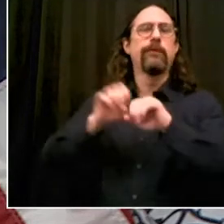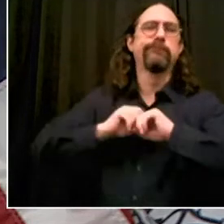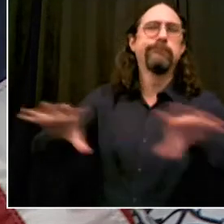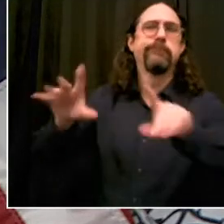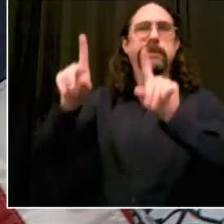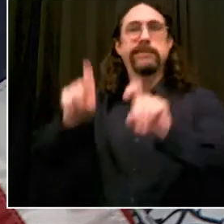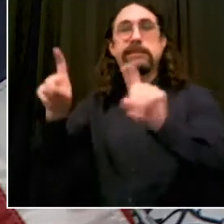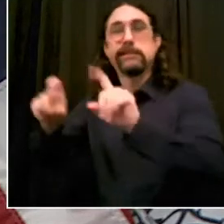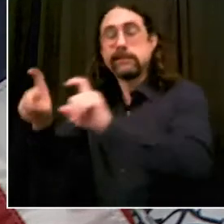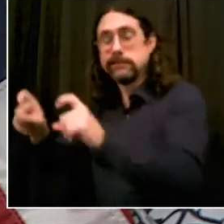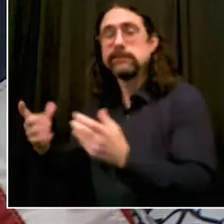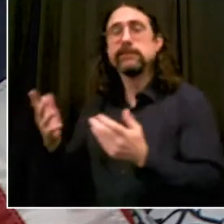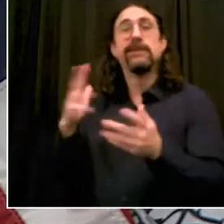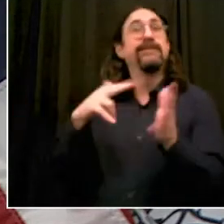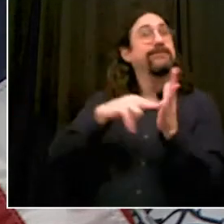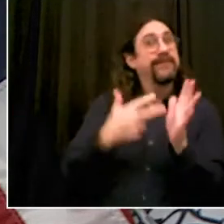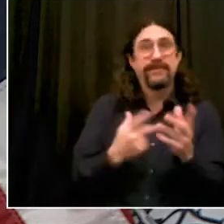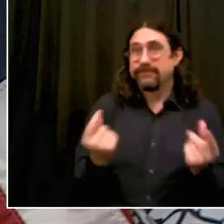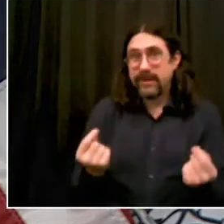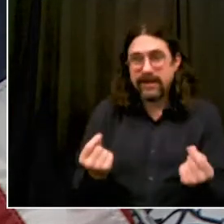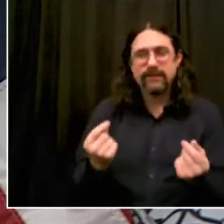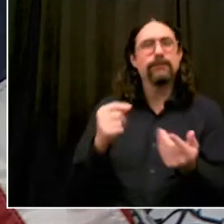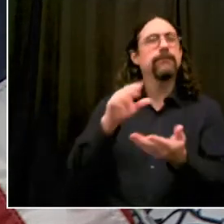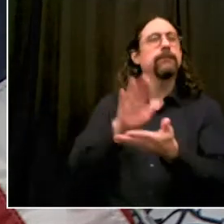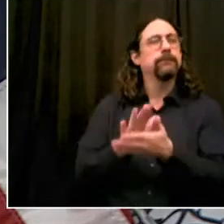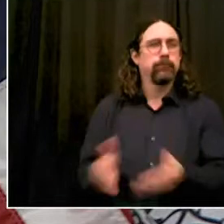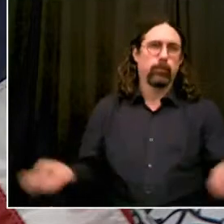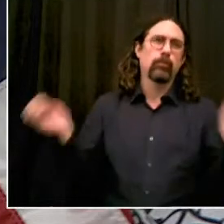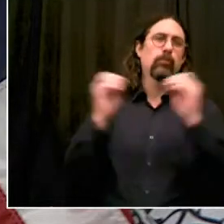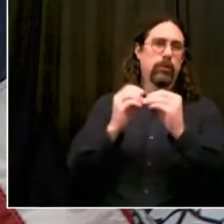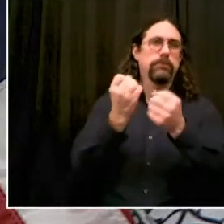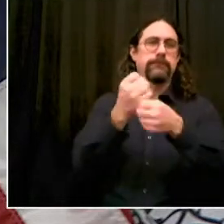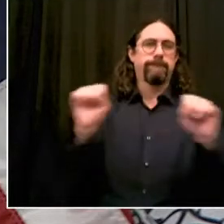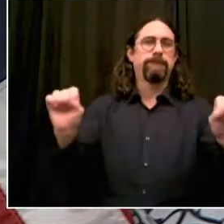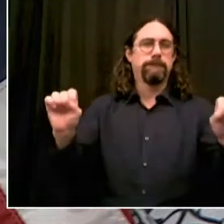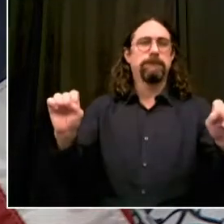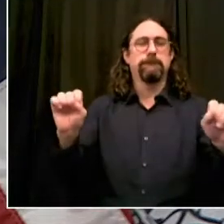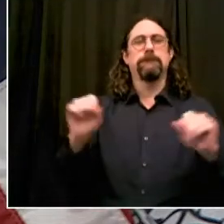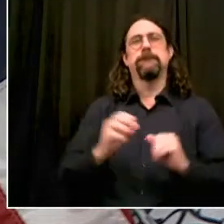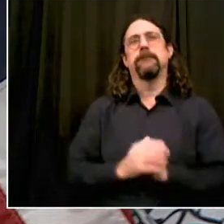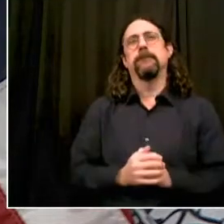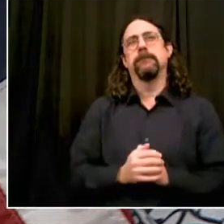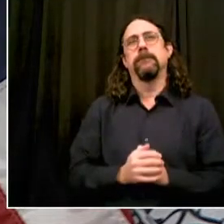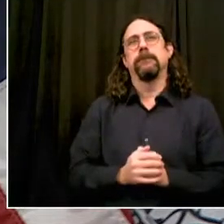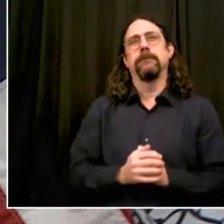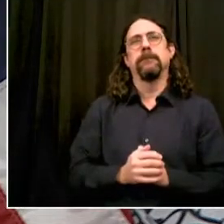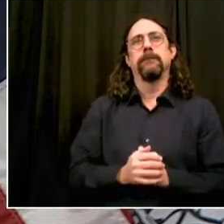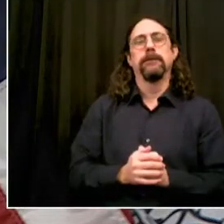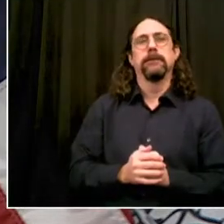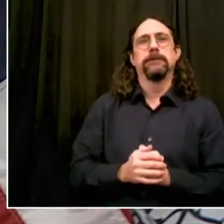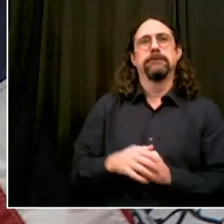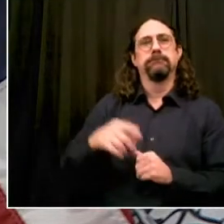think this is the best way to move ahead because it's been proven. Go ahead.